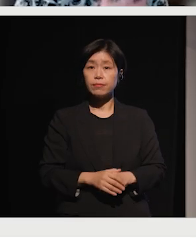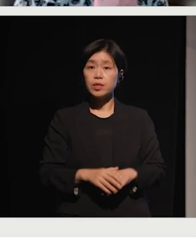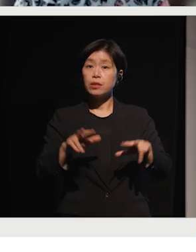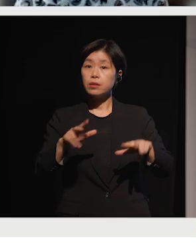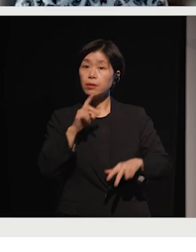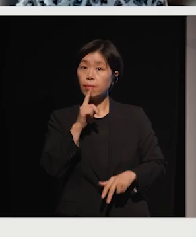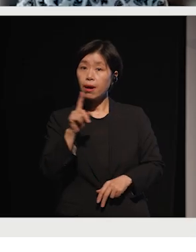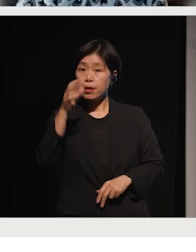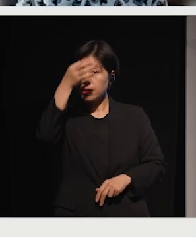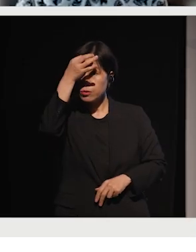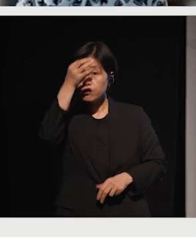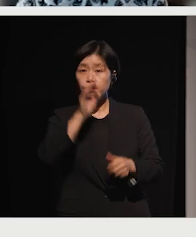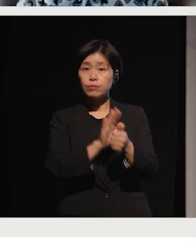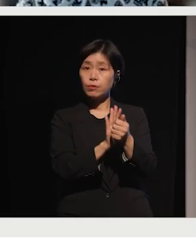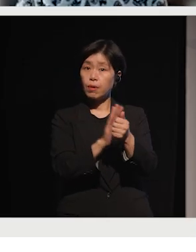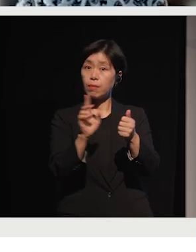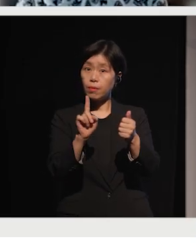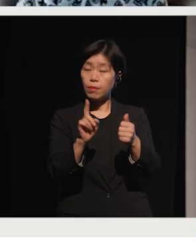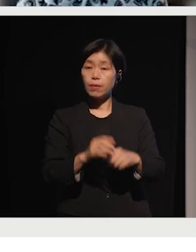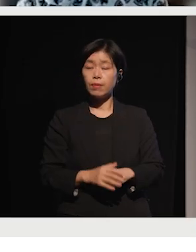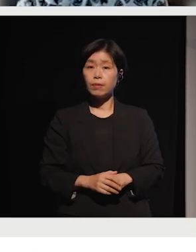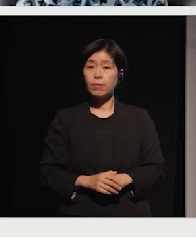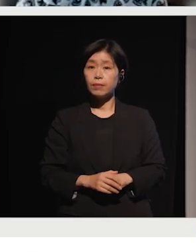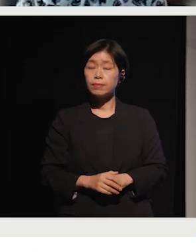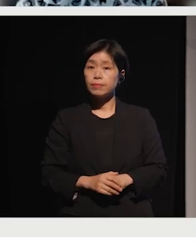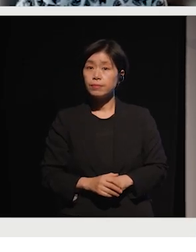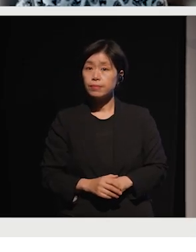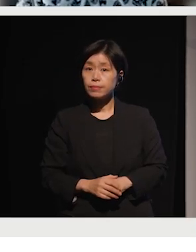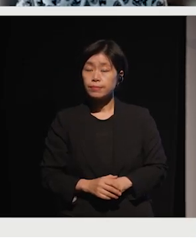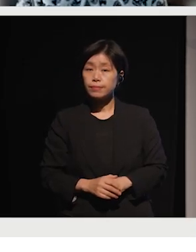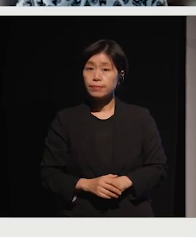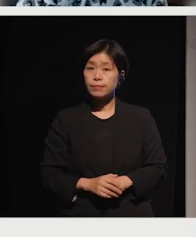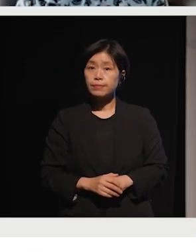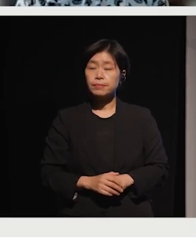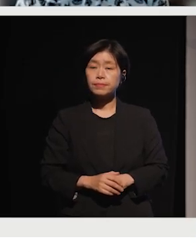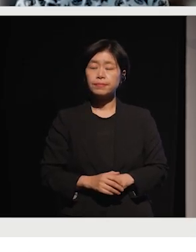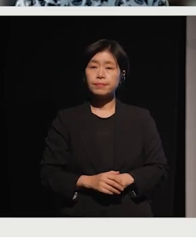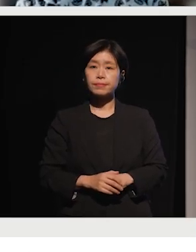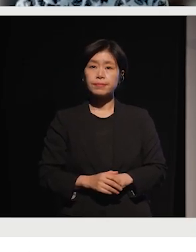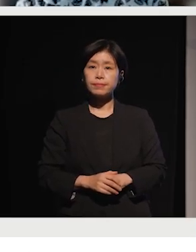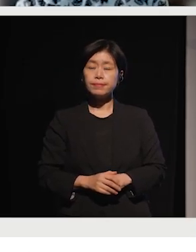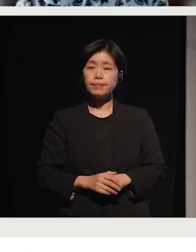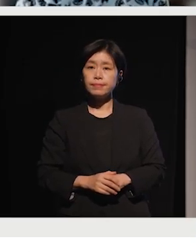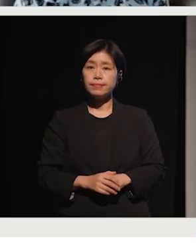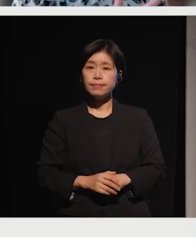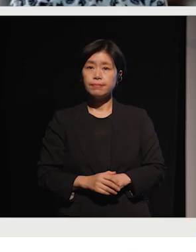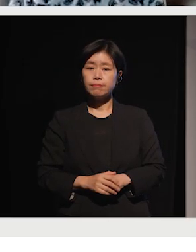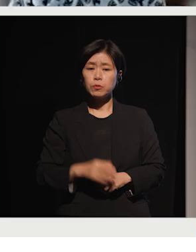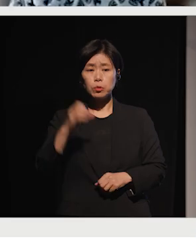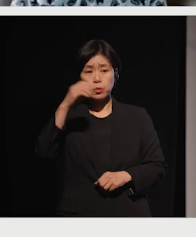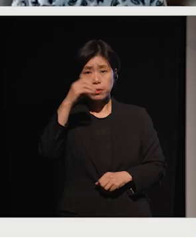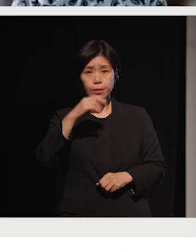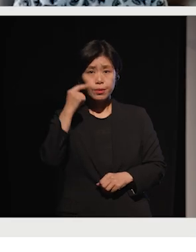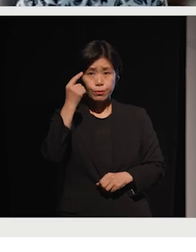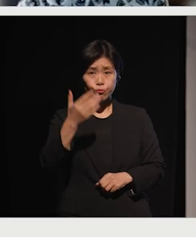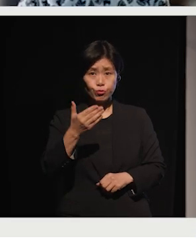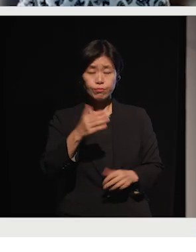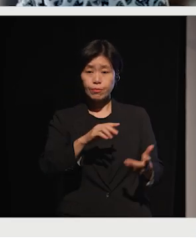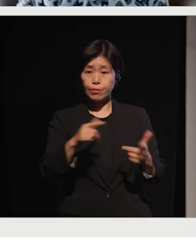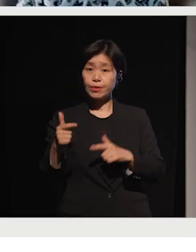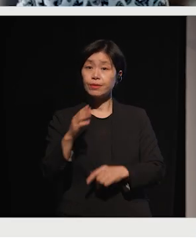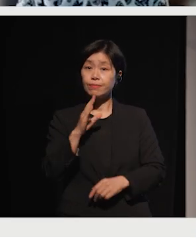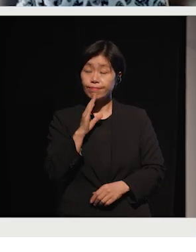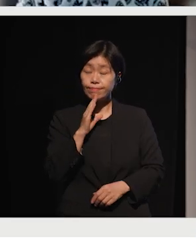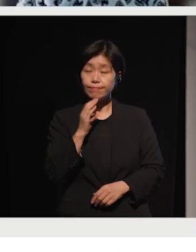assistance, that could mean answering questions that we receive from visitors. It could be provide training, like